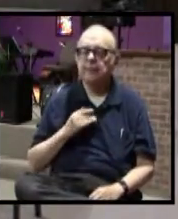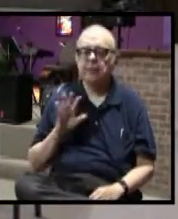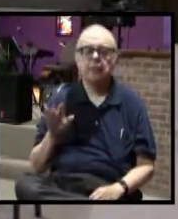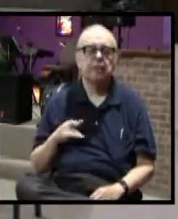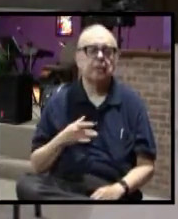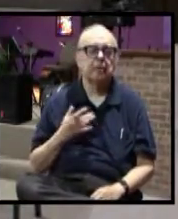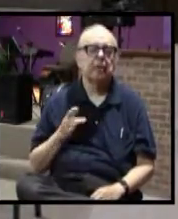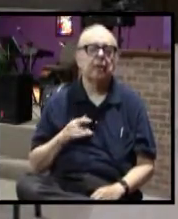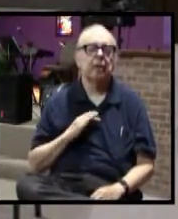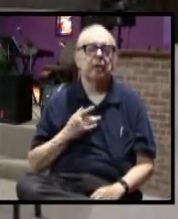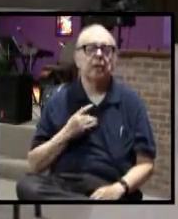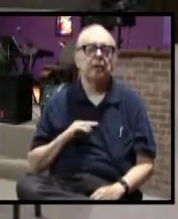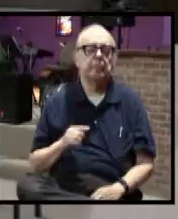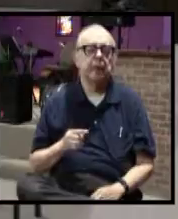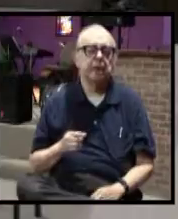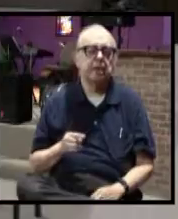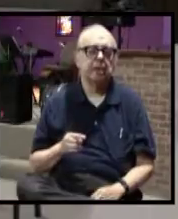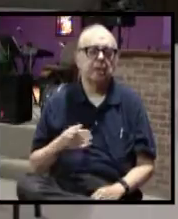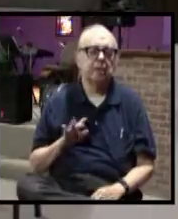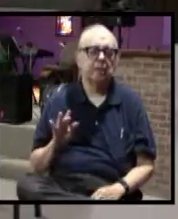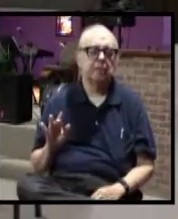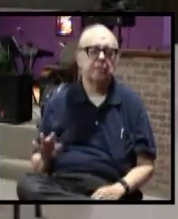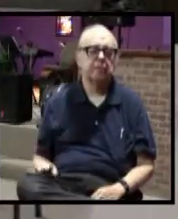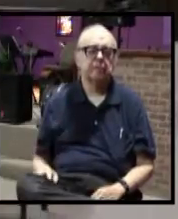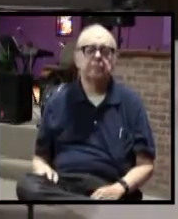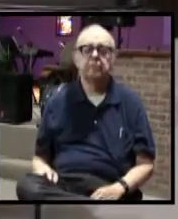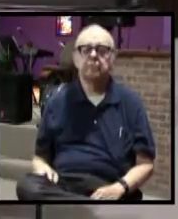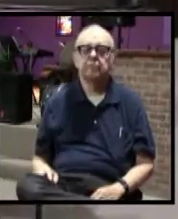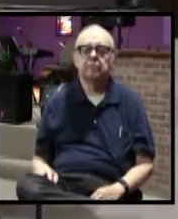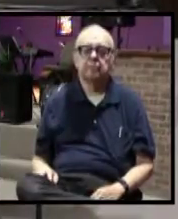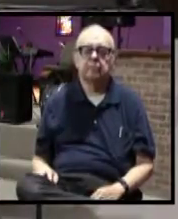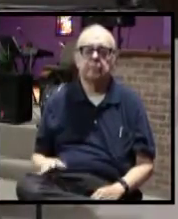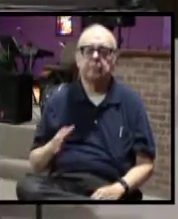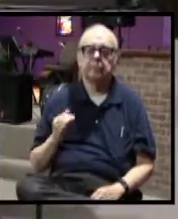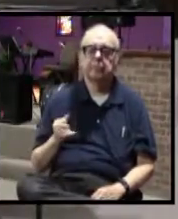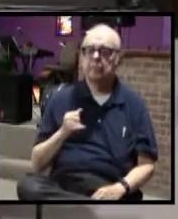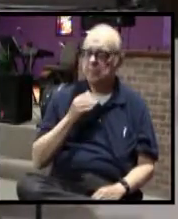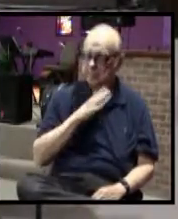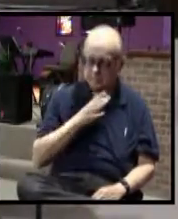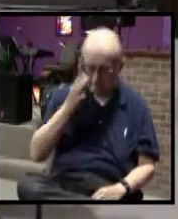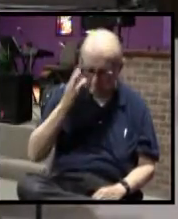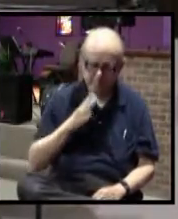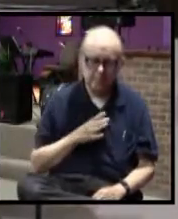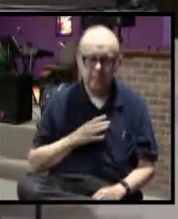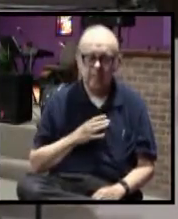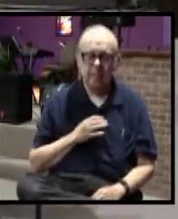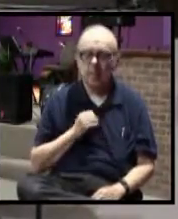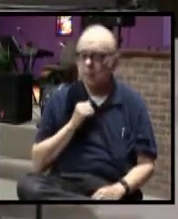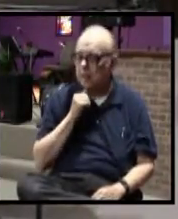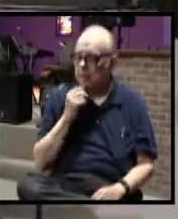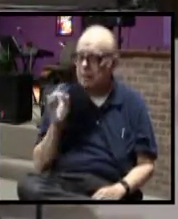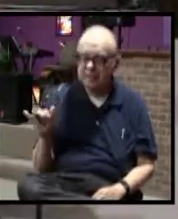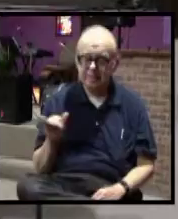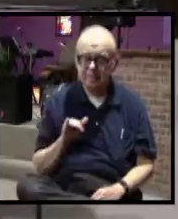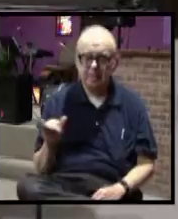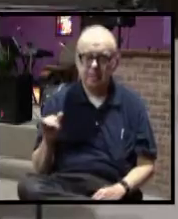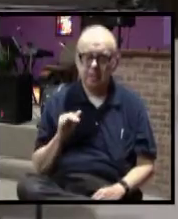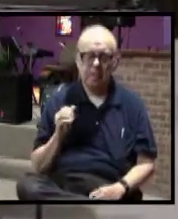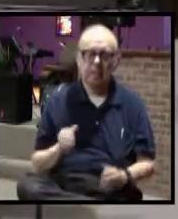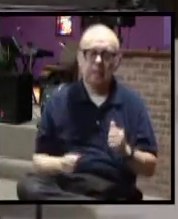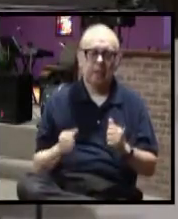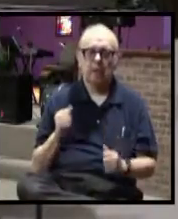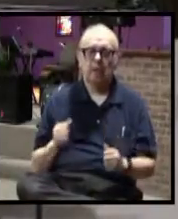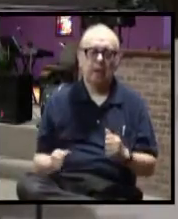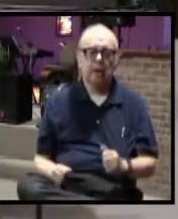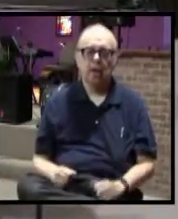Feeling their pain and their hurts. Because ladies and gentlemen, we are not alike.